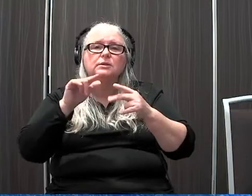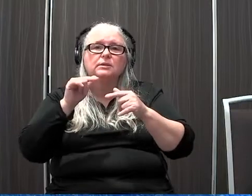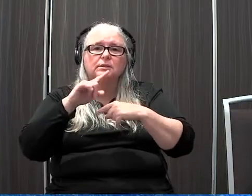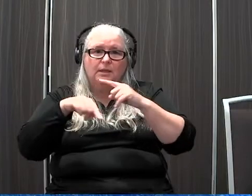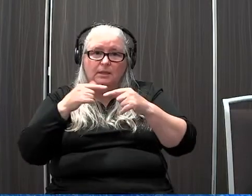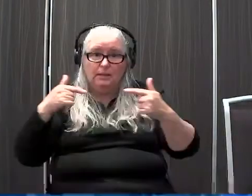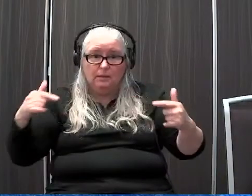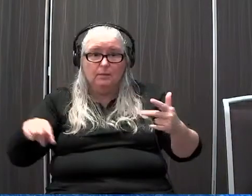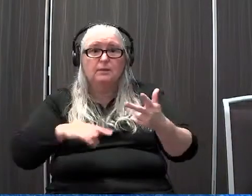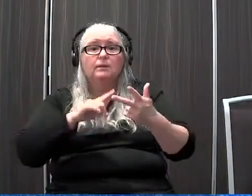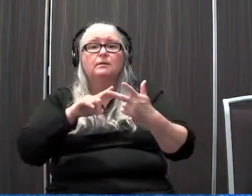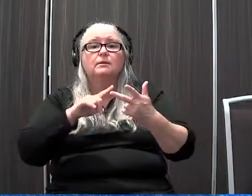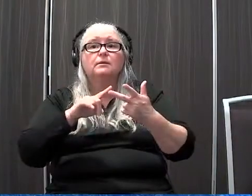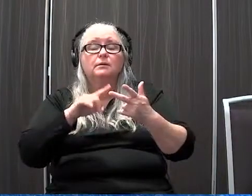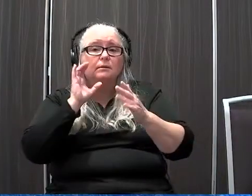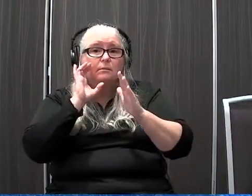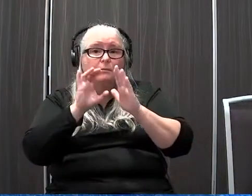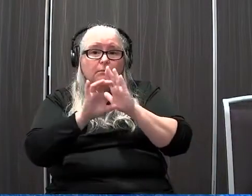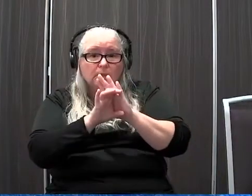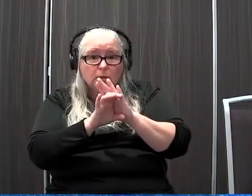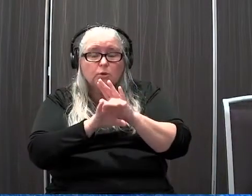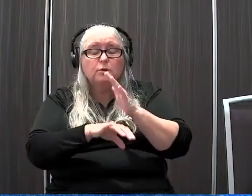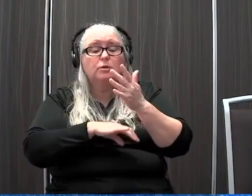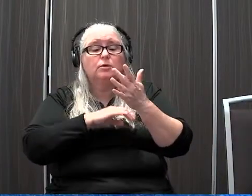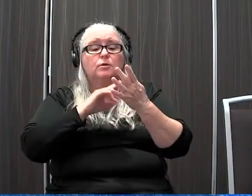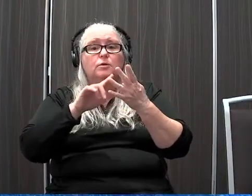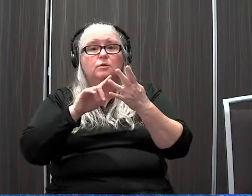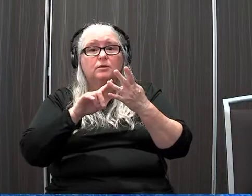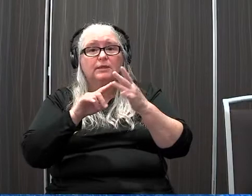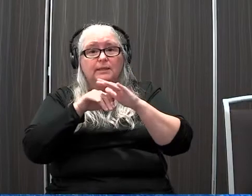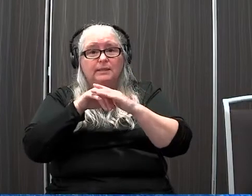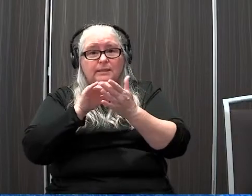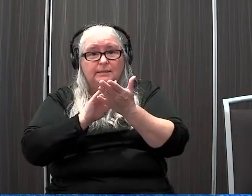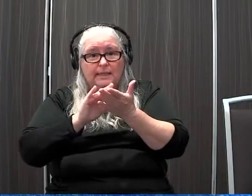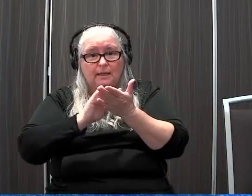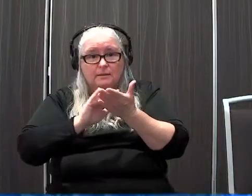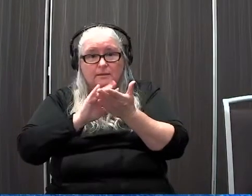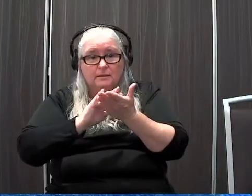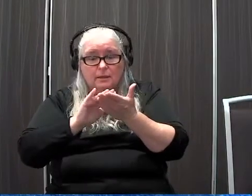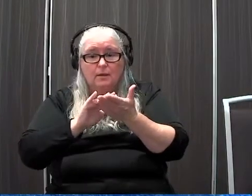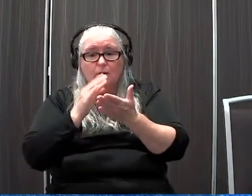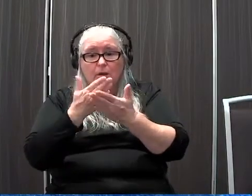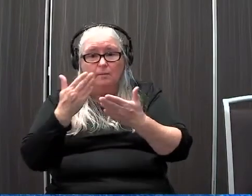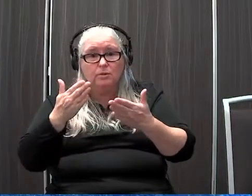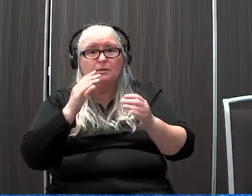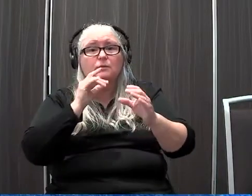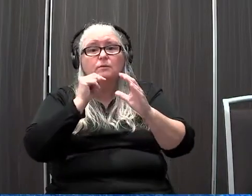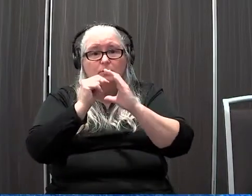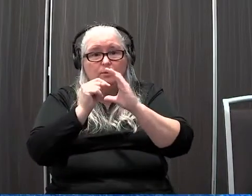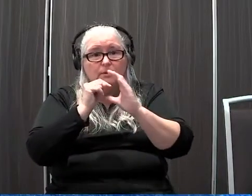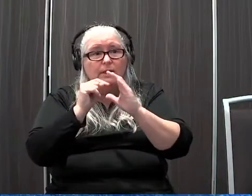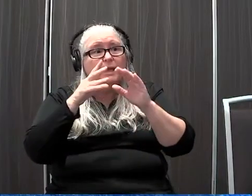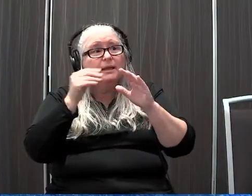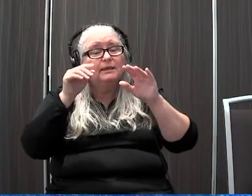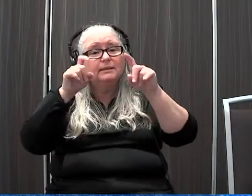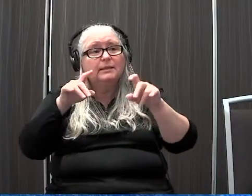picture cues, tactile objects, as many different ways as you can think of, and testing them out in combination to